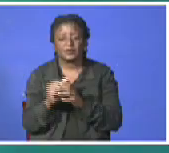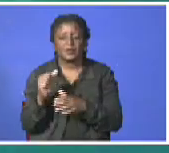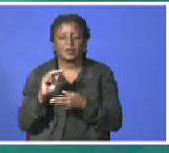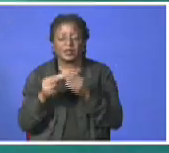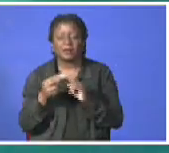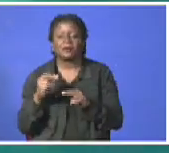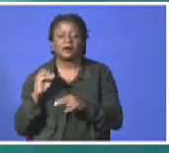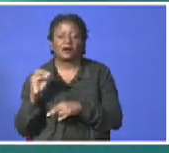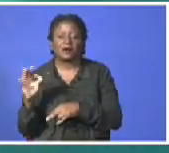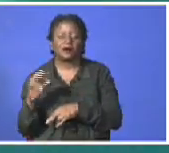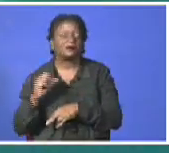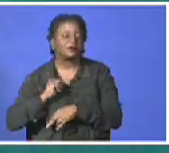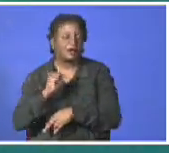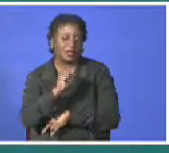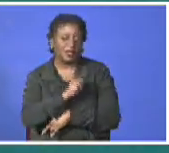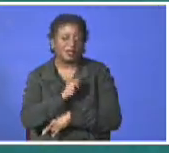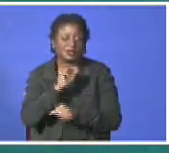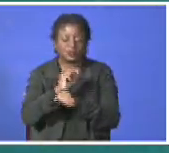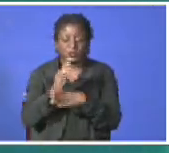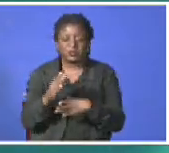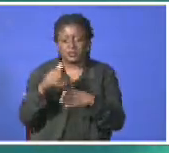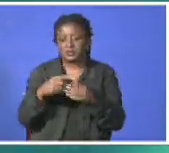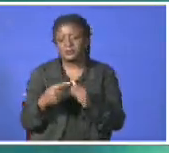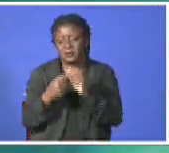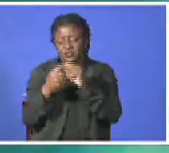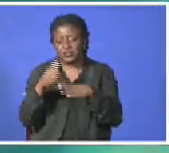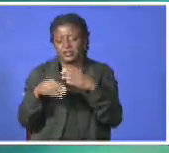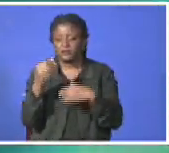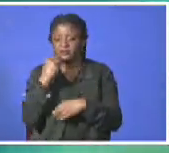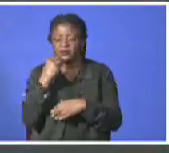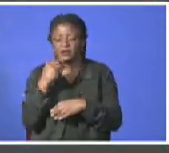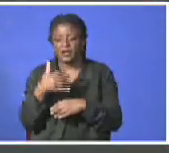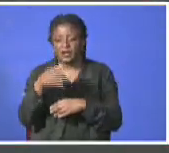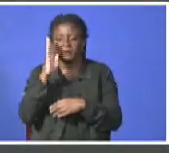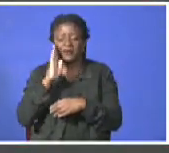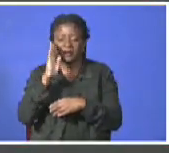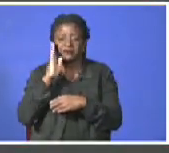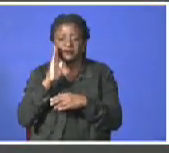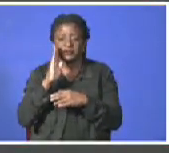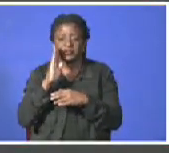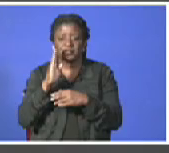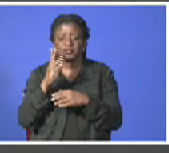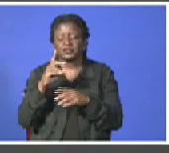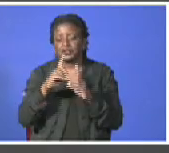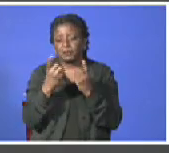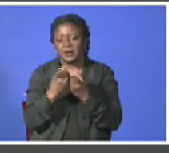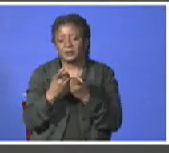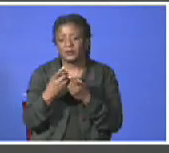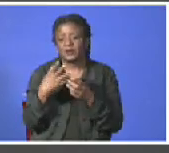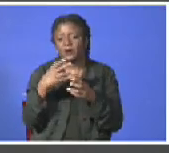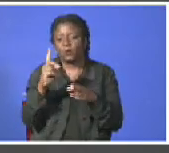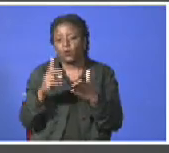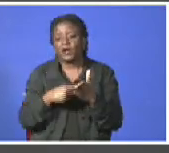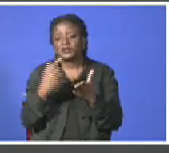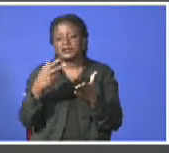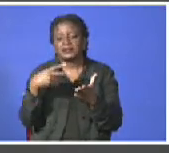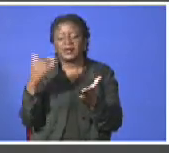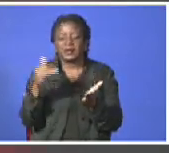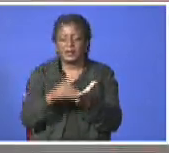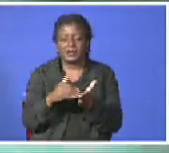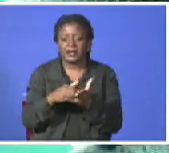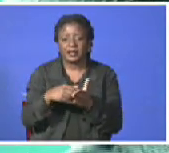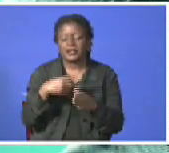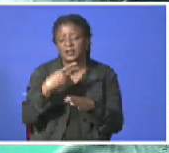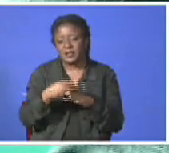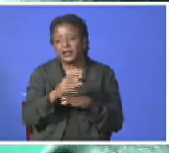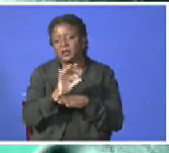employees, particularly in the food and beverage department, are once again being furloughed after Atlantis executives revealed that a hike in COVID-19 cases